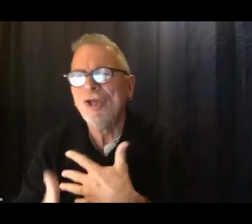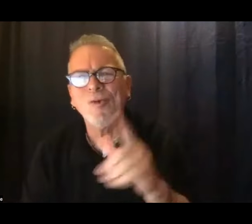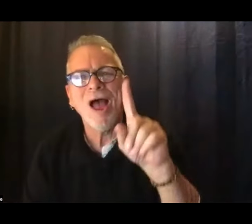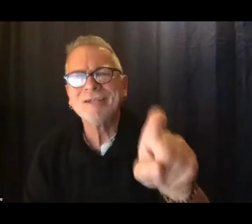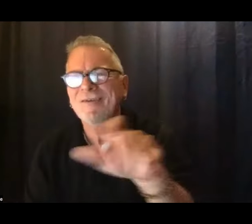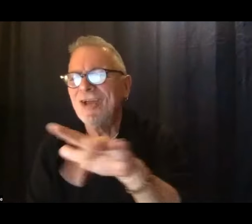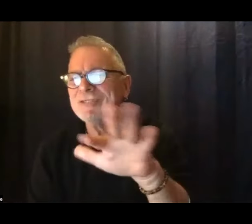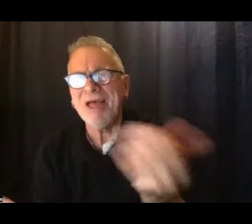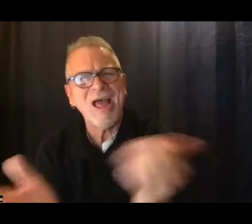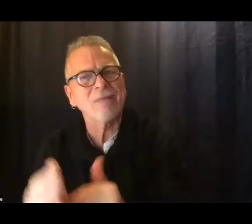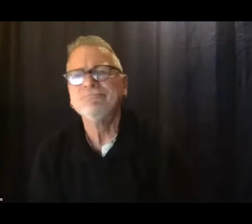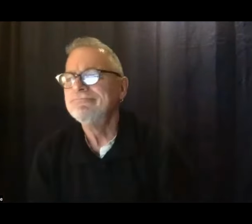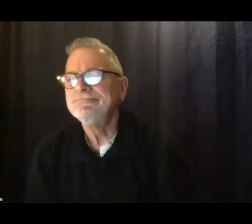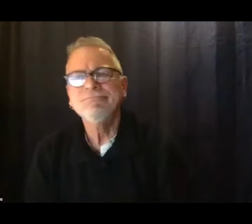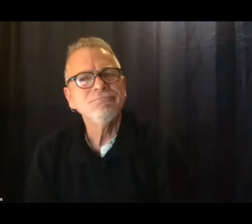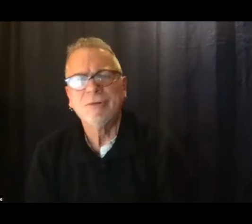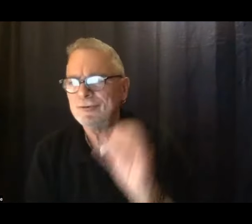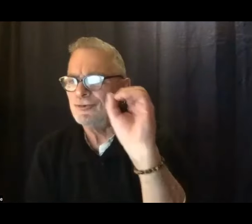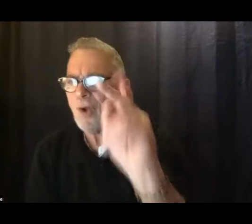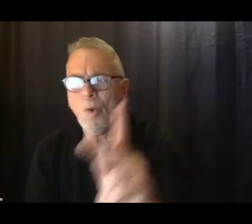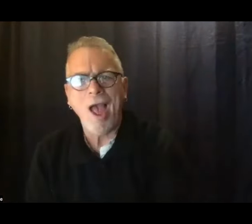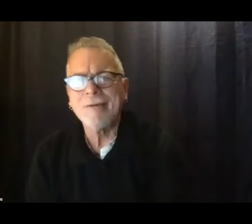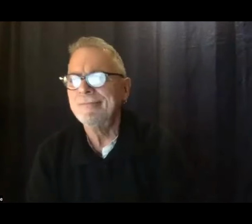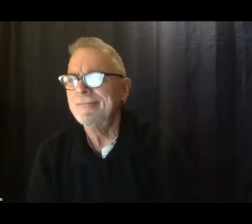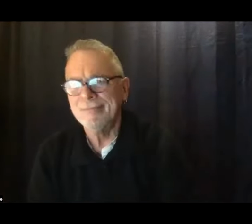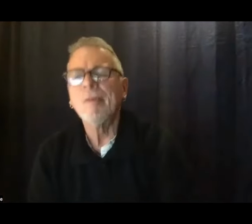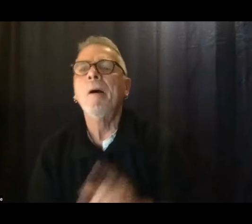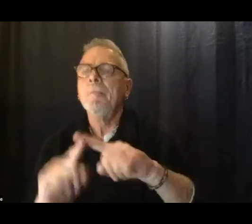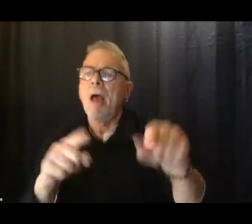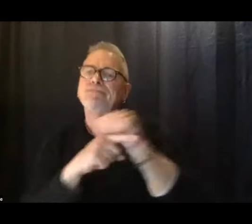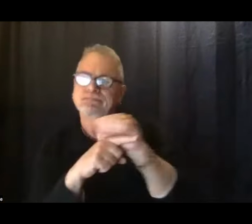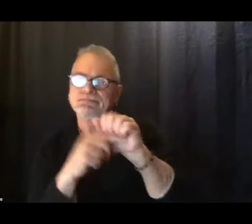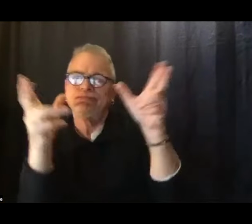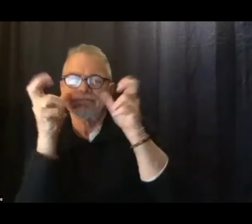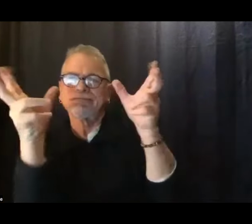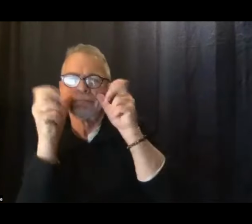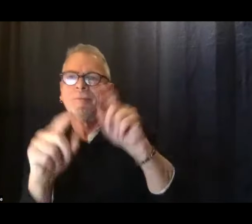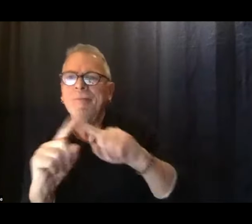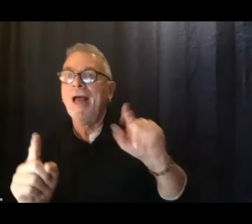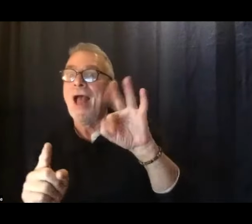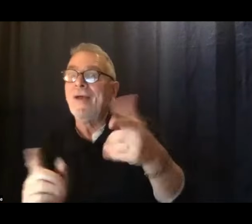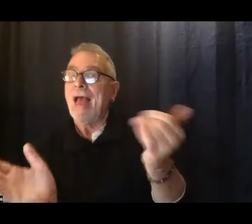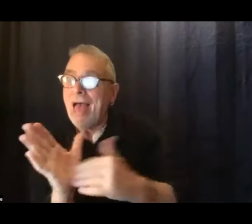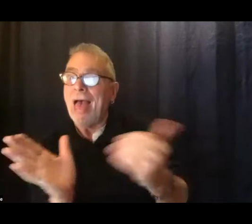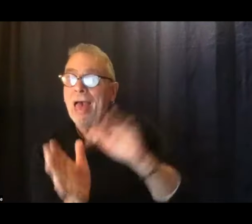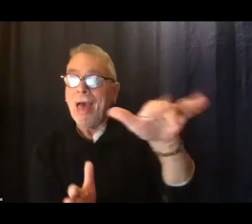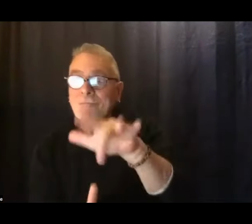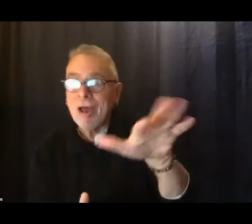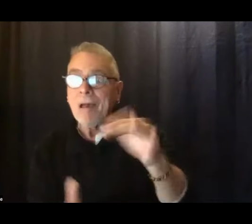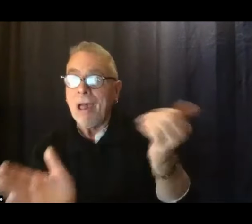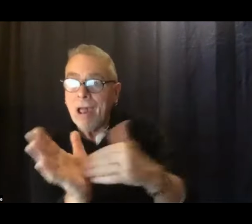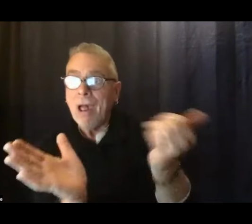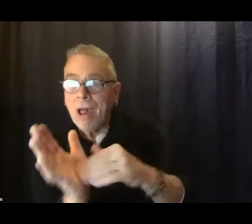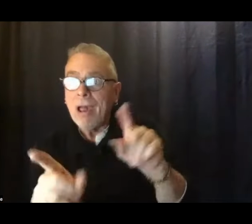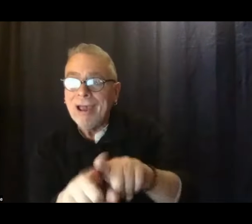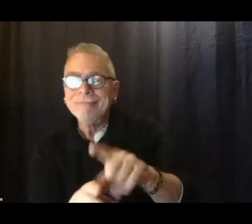embarrassment. I'm not afraid to ask. I ask for that repetition if I need it. And that's okay for you to do as well. You do need to